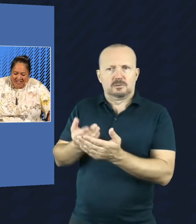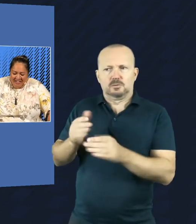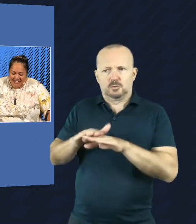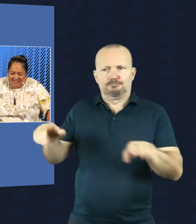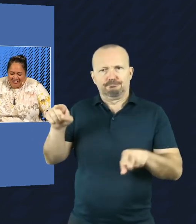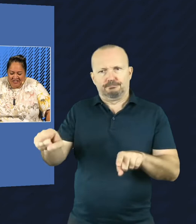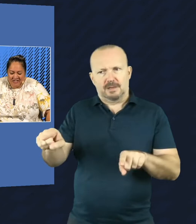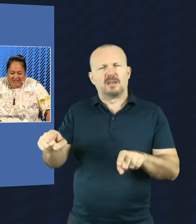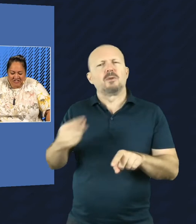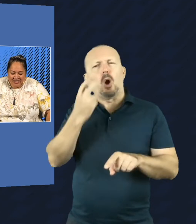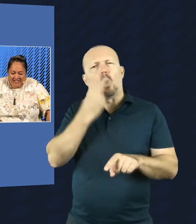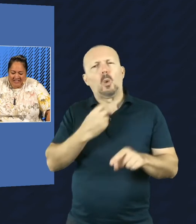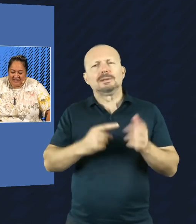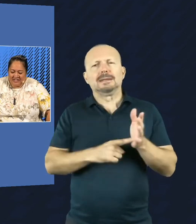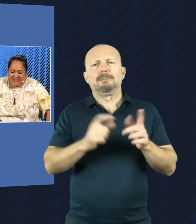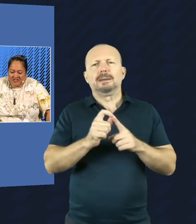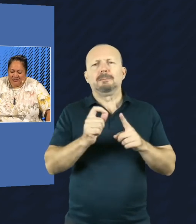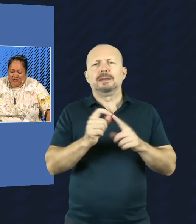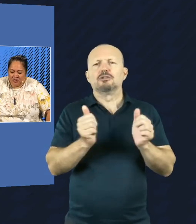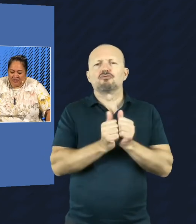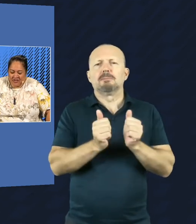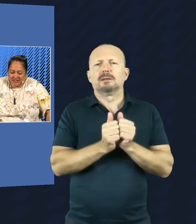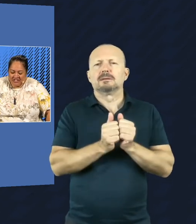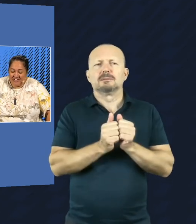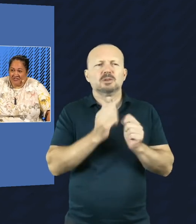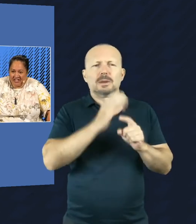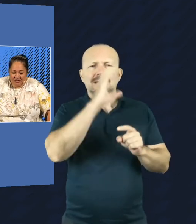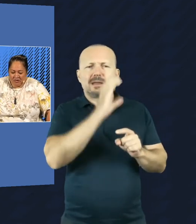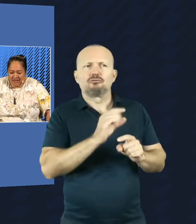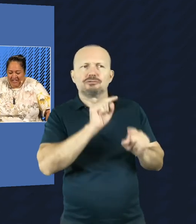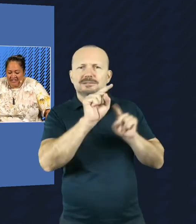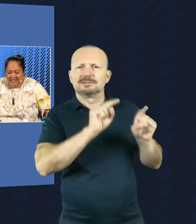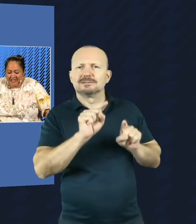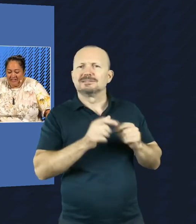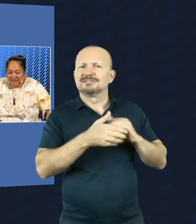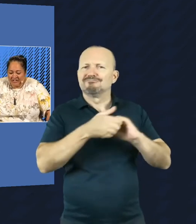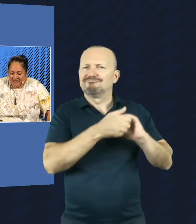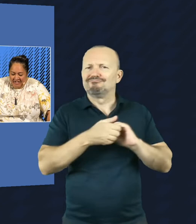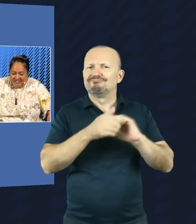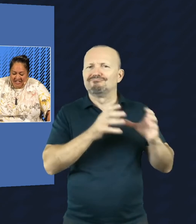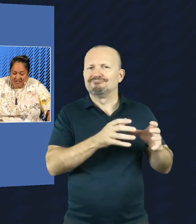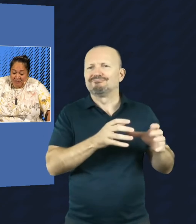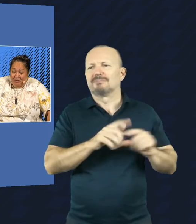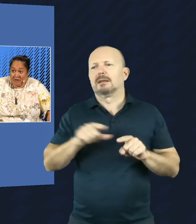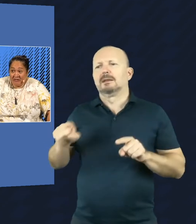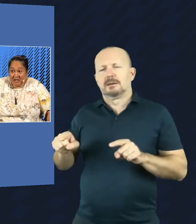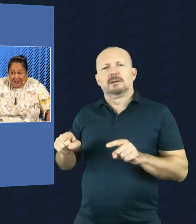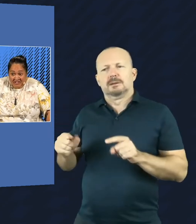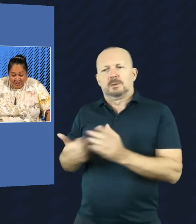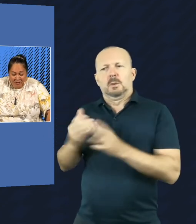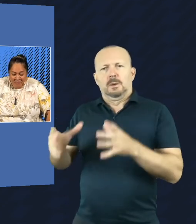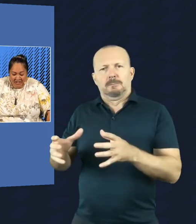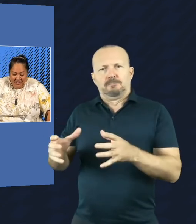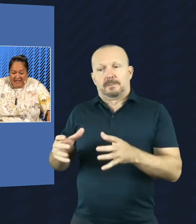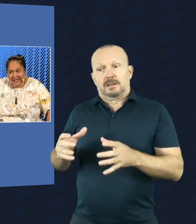agreement, and originally the issues for the final stage of that inquiry included the Crown's engagement with Māori over